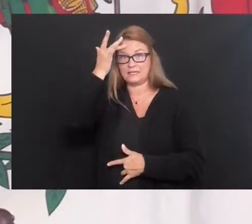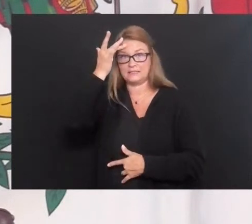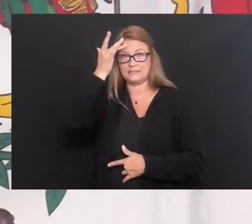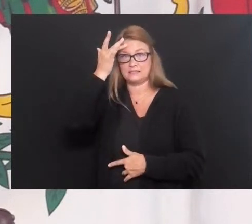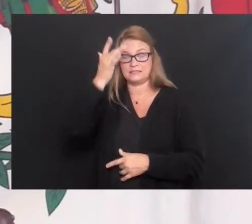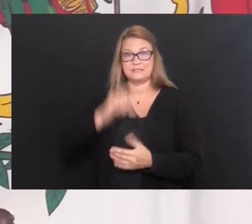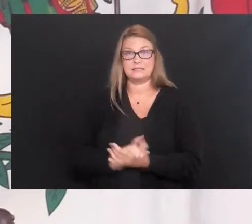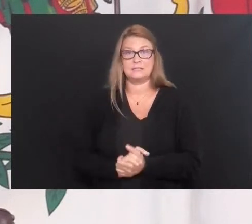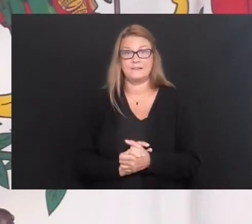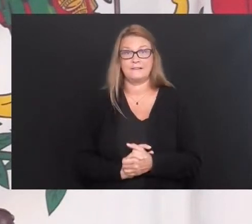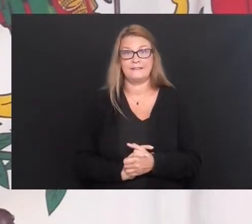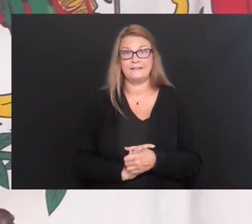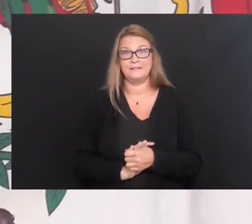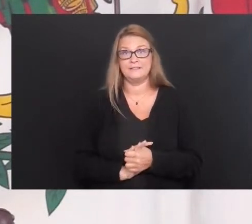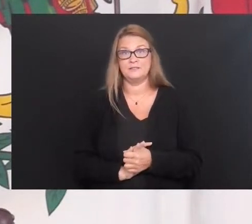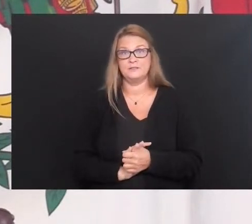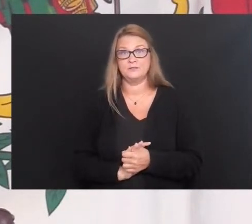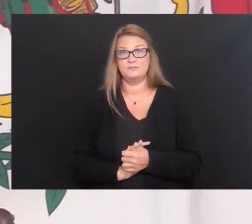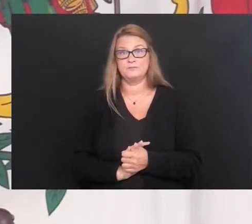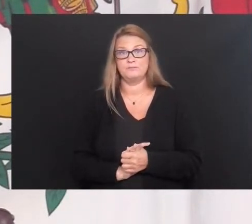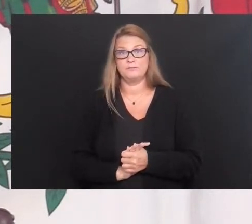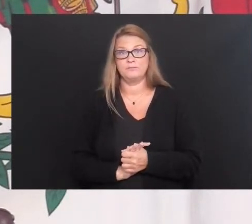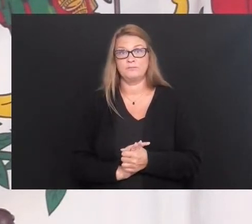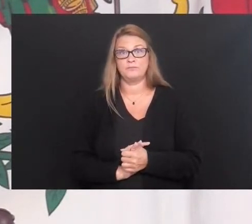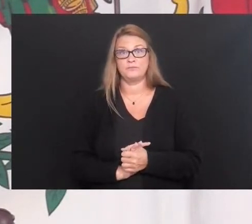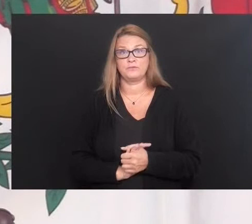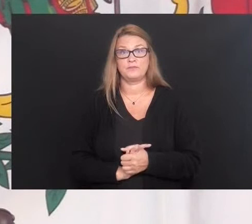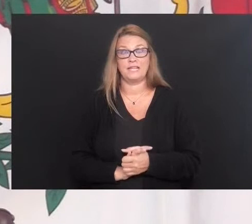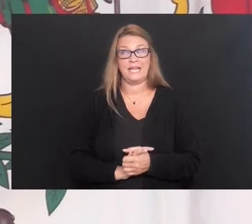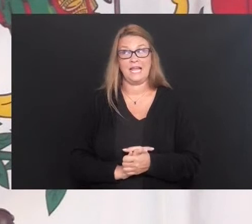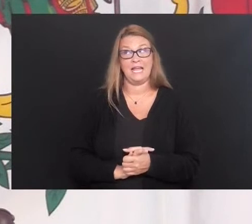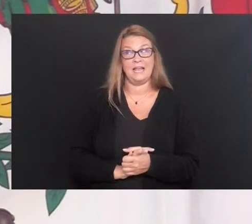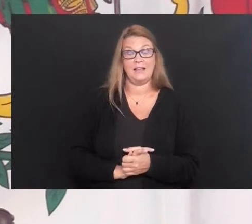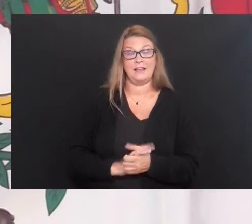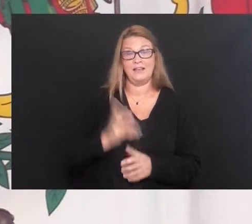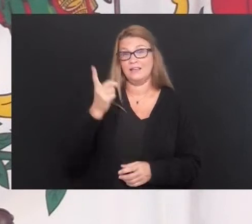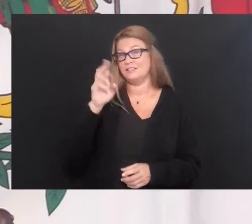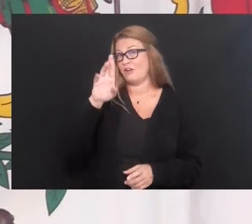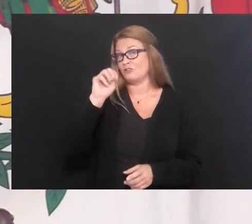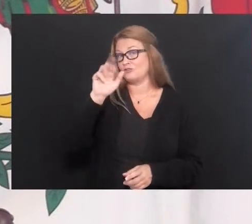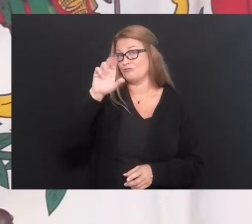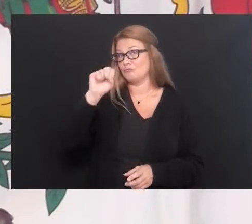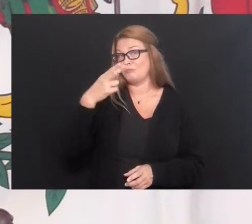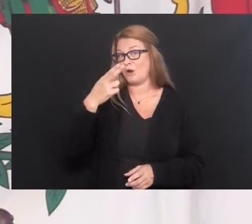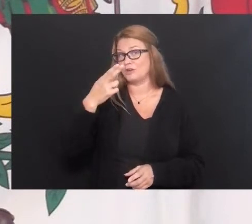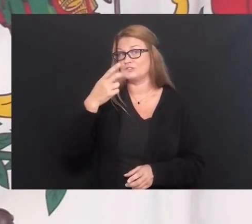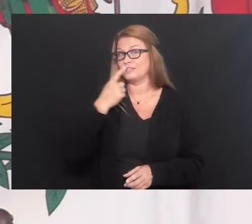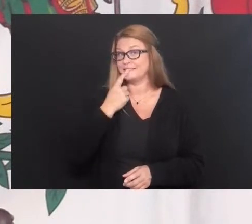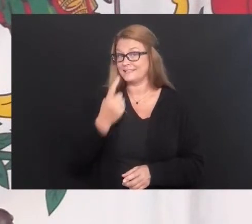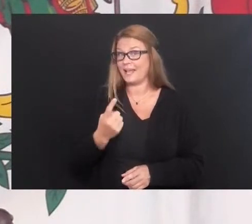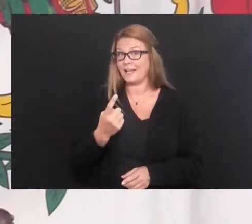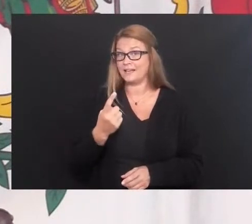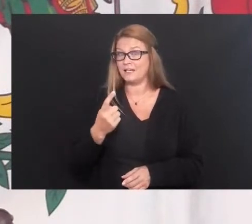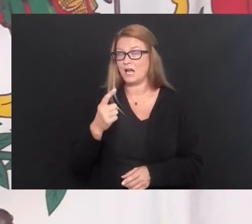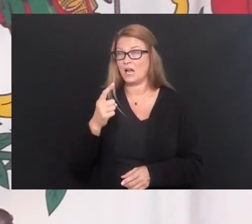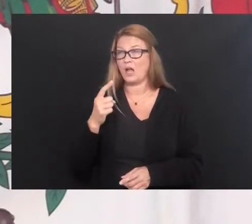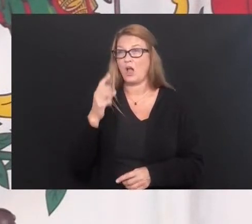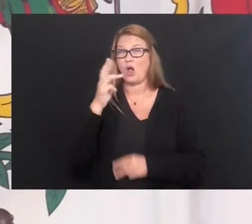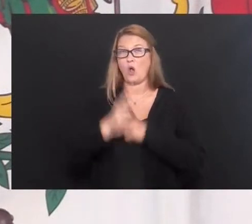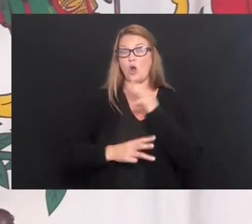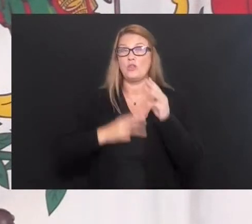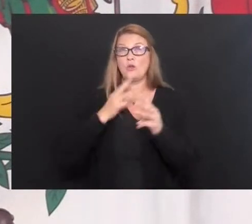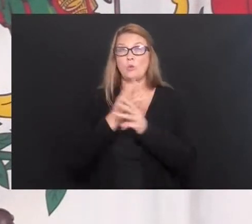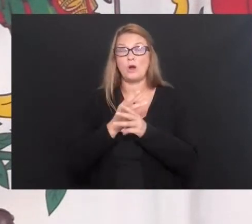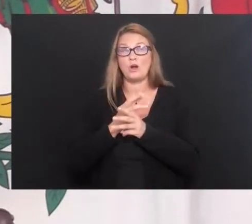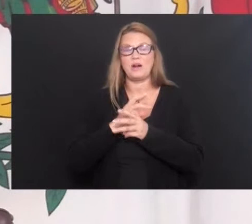Now, he also said that all across the world, and I think I'm